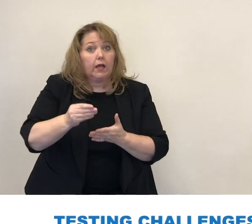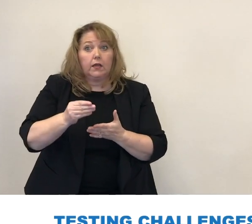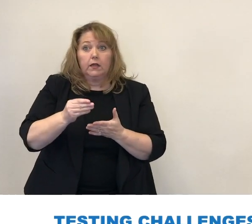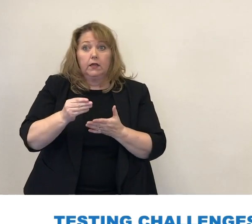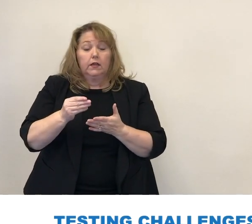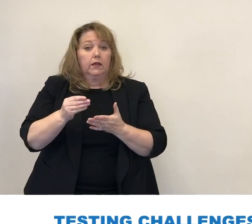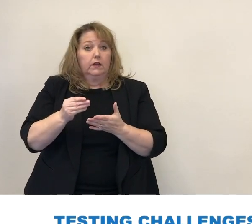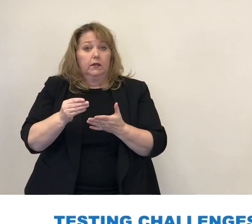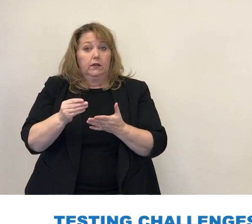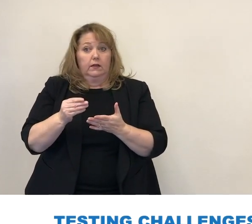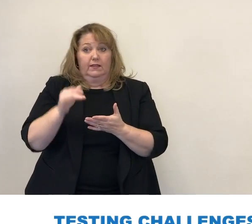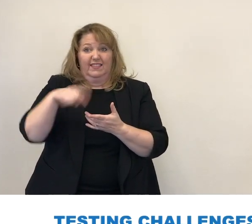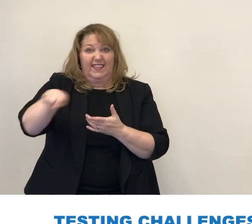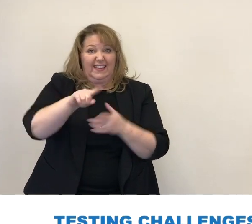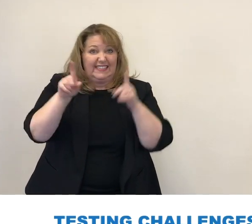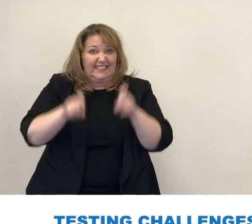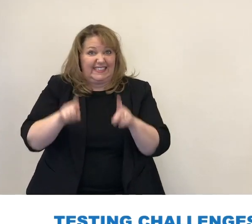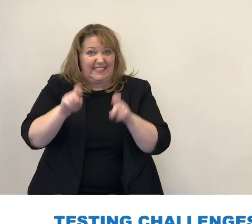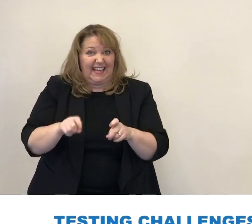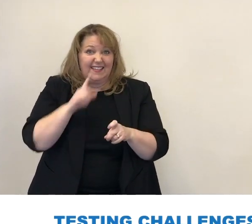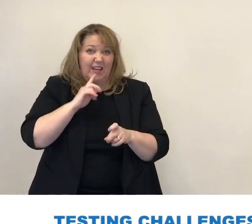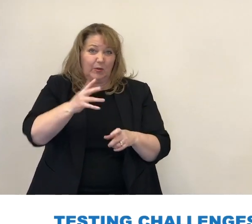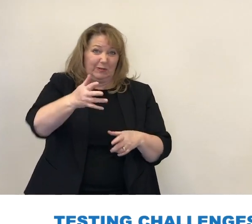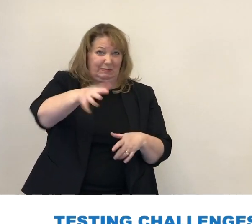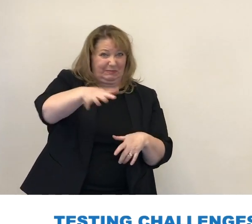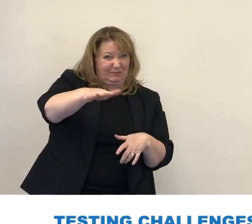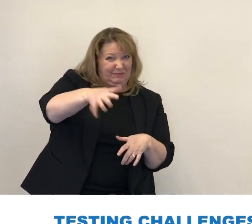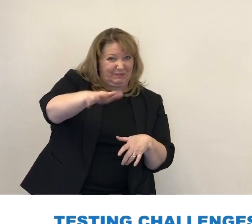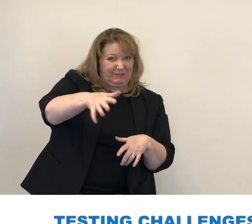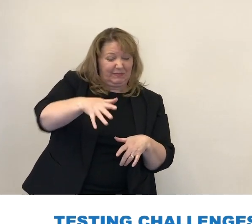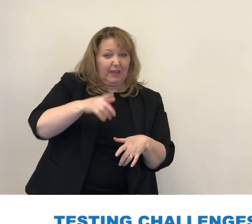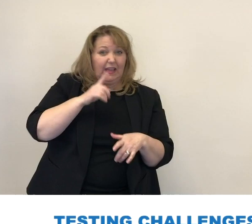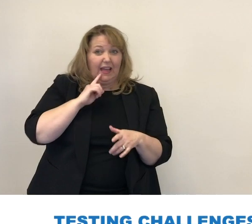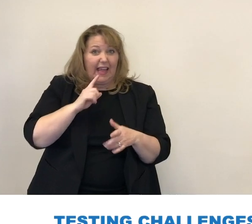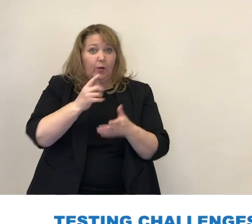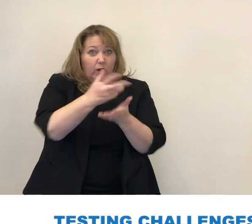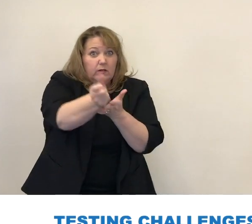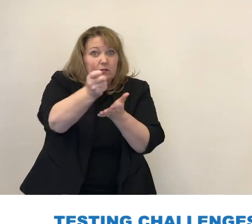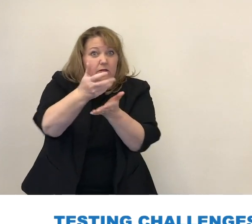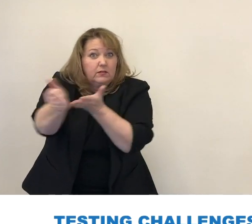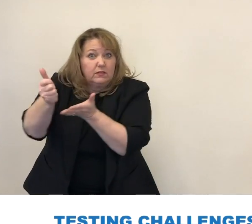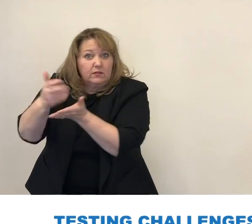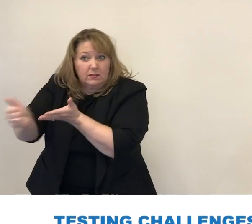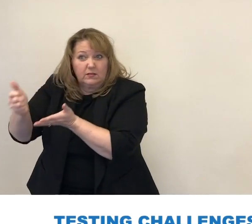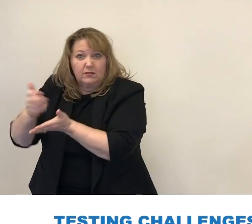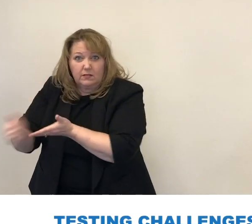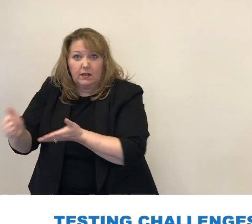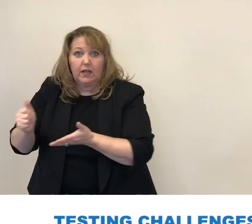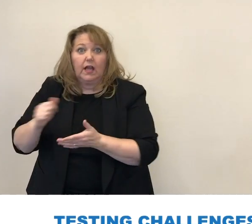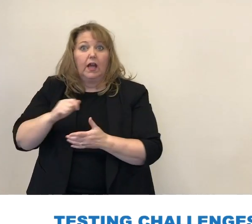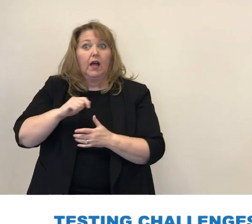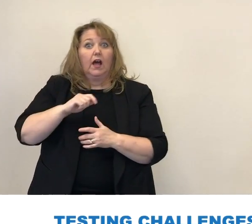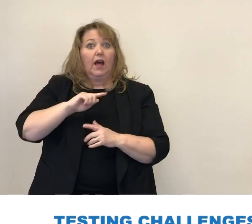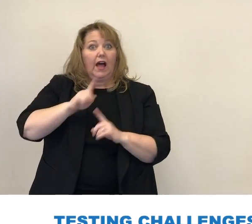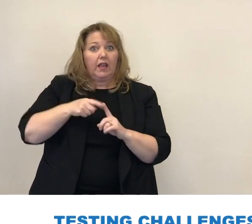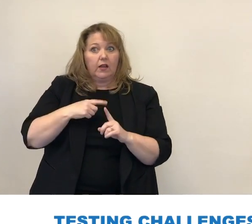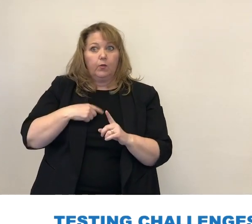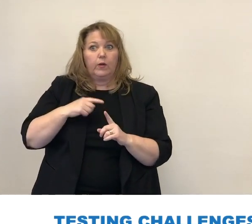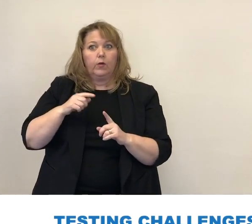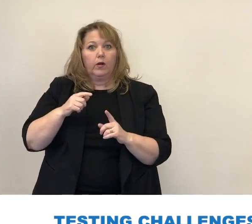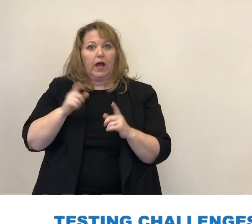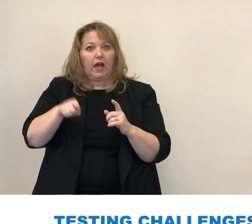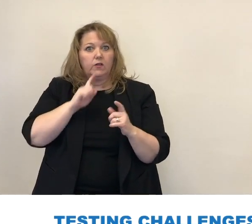toilet paper is now on the shelves. So there's long waits for those products, and we started to hear about public health labs having to slow